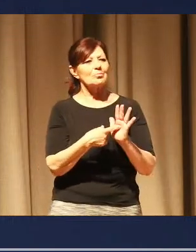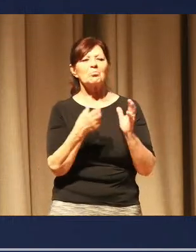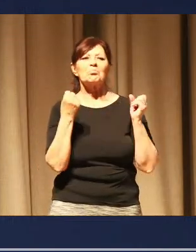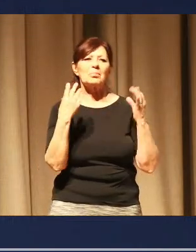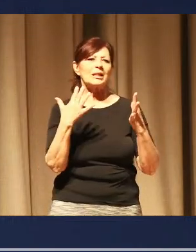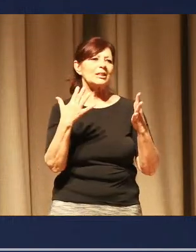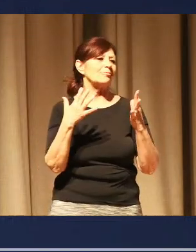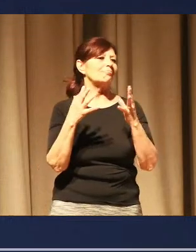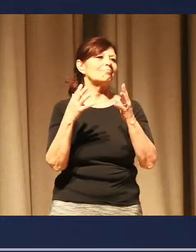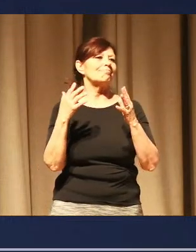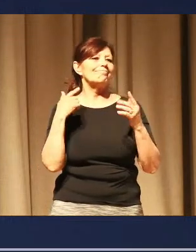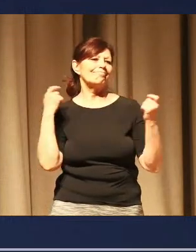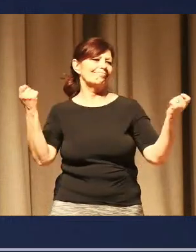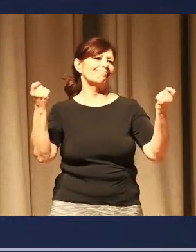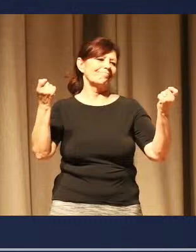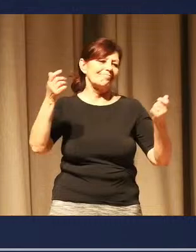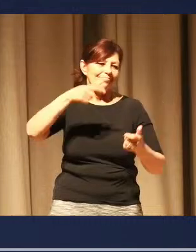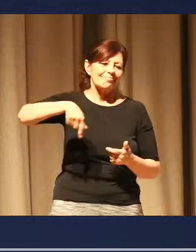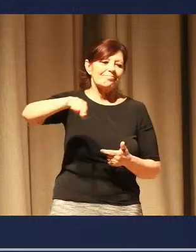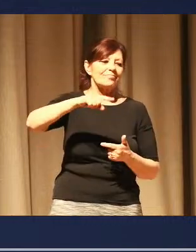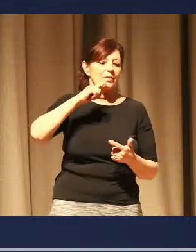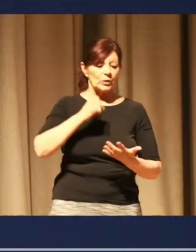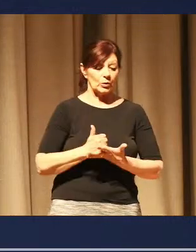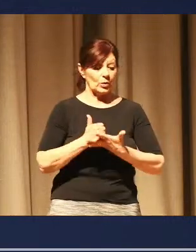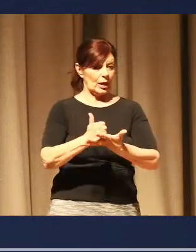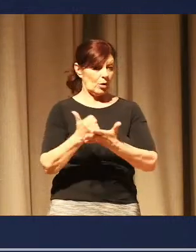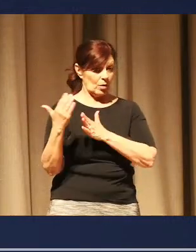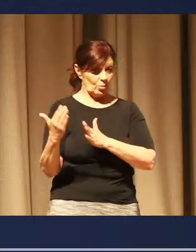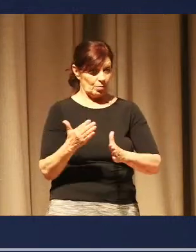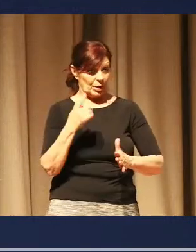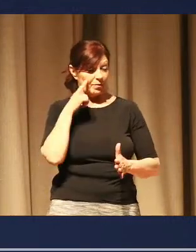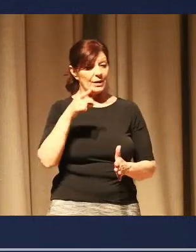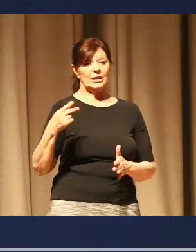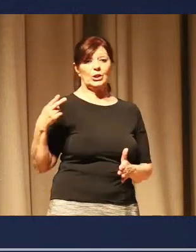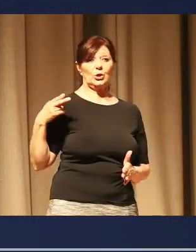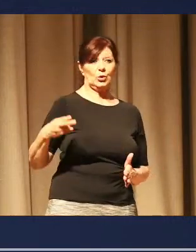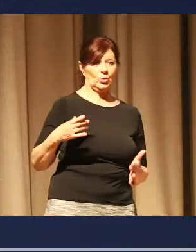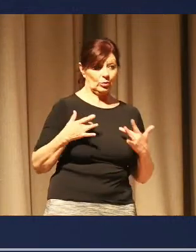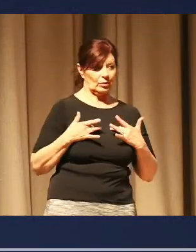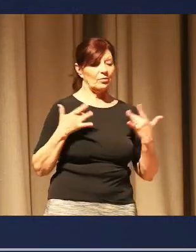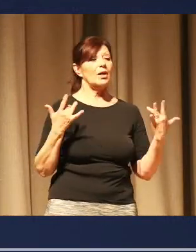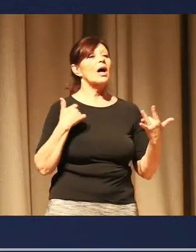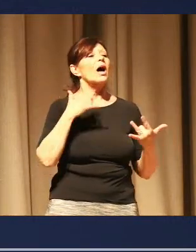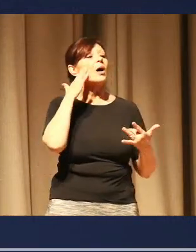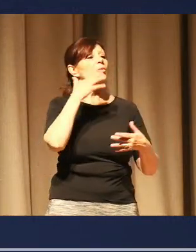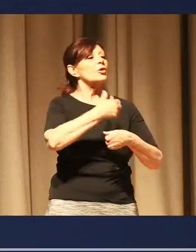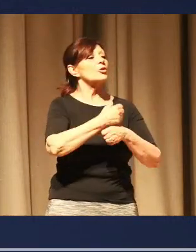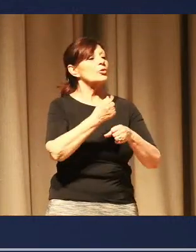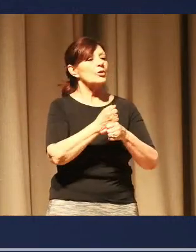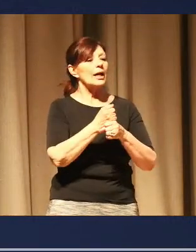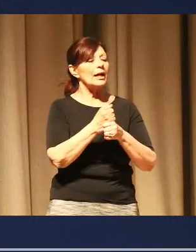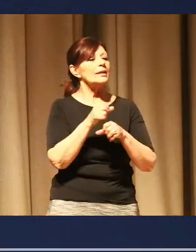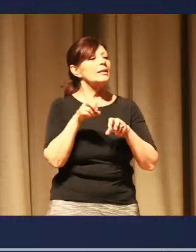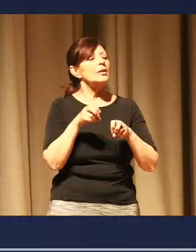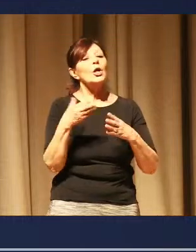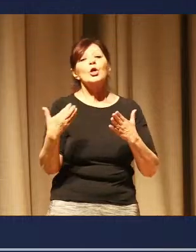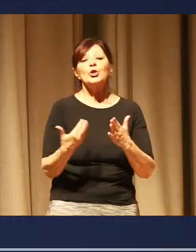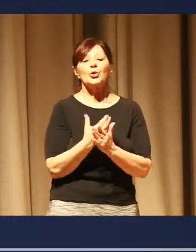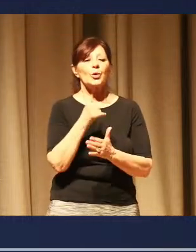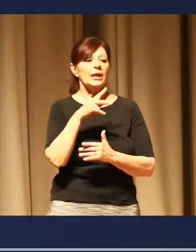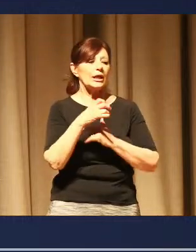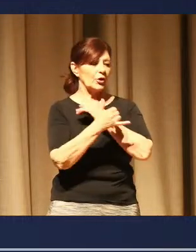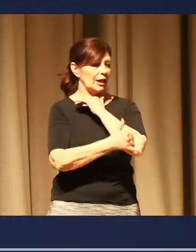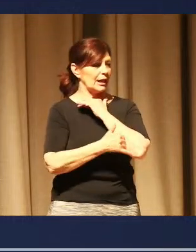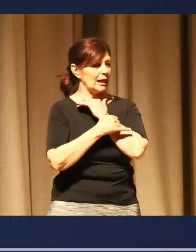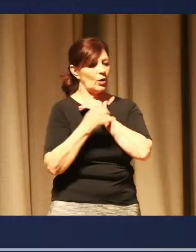commemorations around the area. To help better prepare for these historical events, I will create and impanel a new Erie